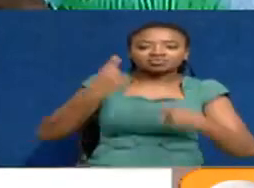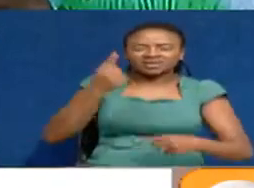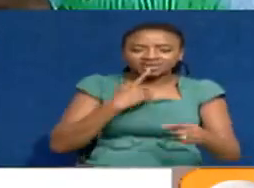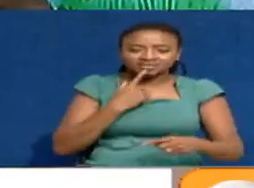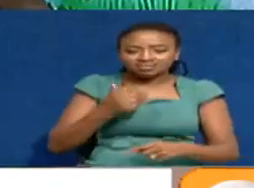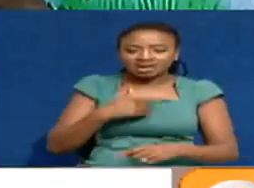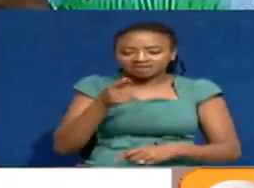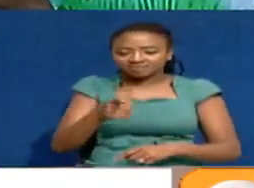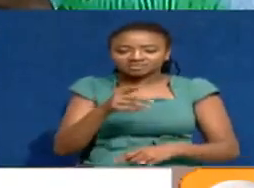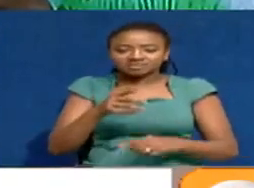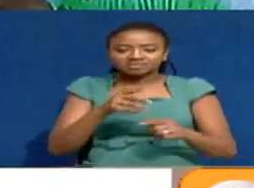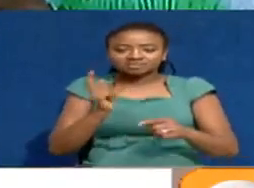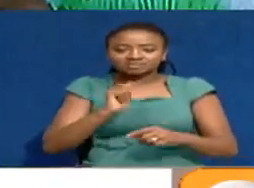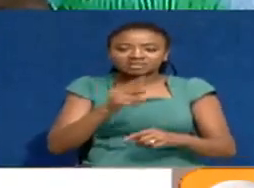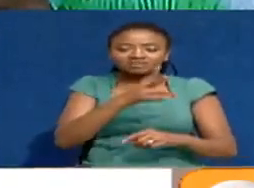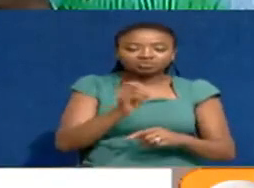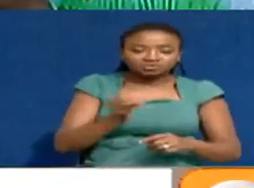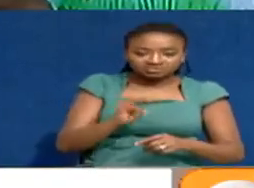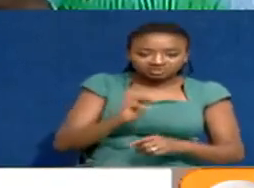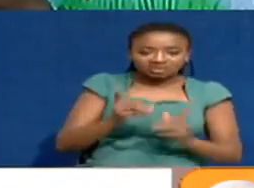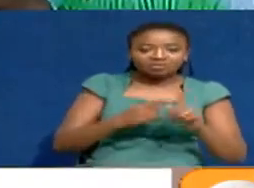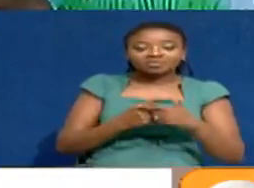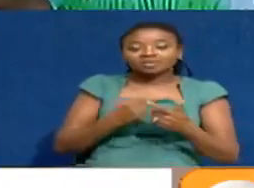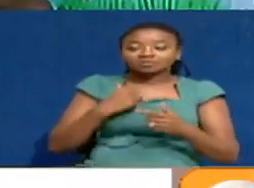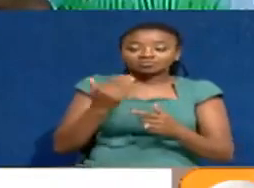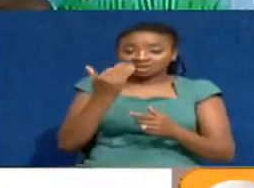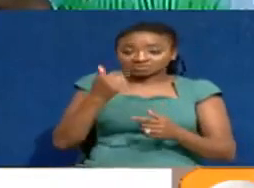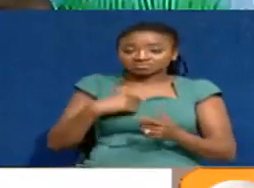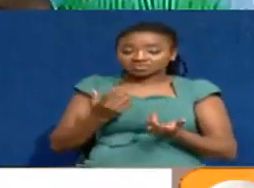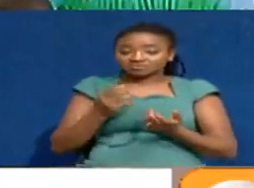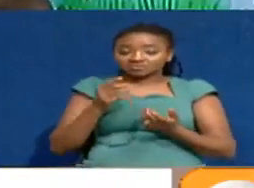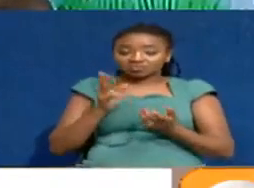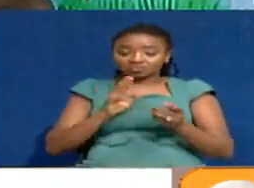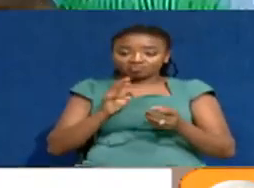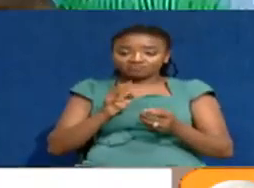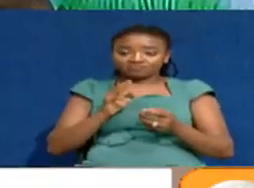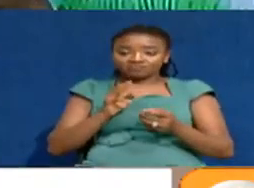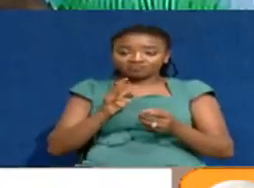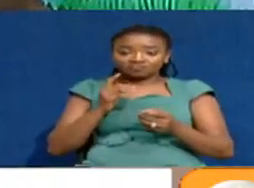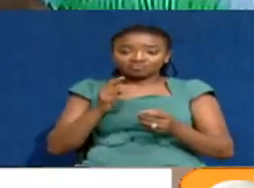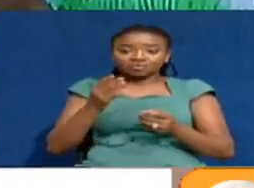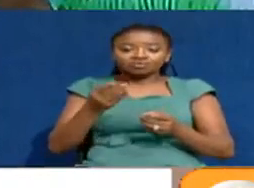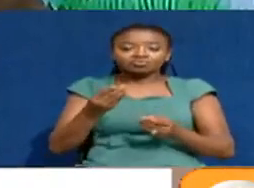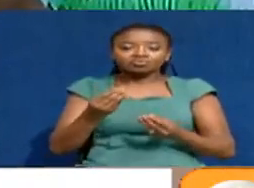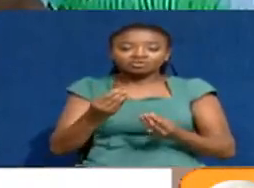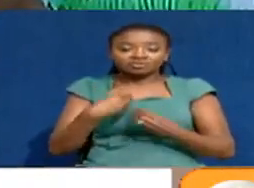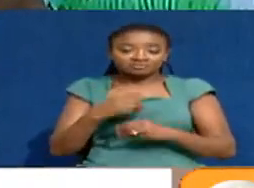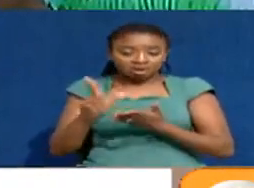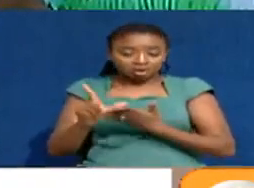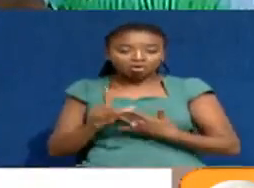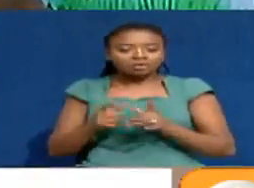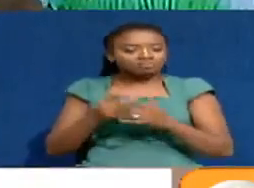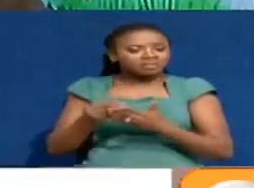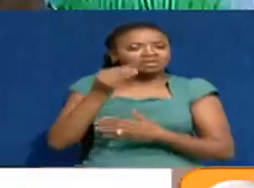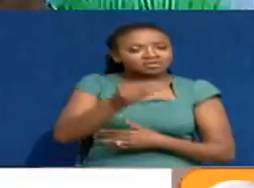tender for 20 million, I need 15 million. Can you lend it to me, and I give it to you, do the tender? When you are paid, you pay me back. It's not a crime. That's what I did.